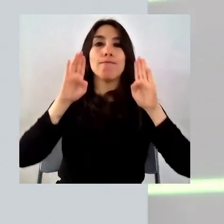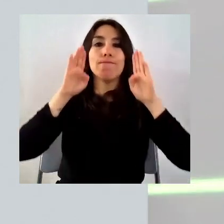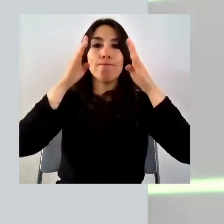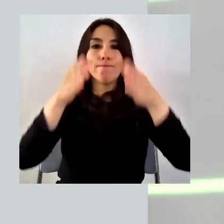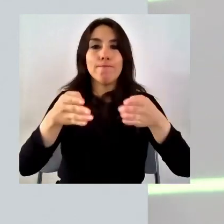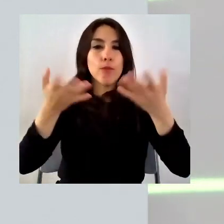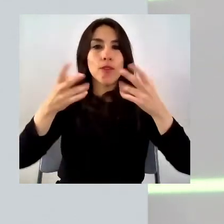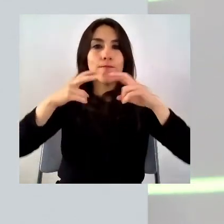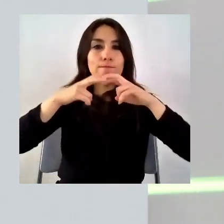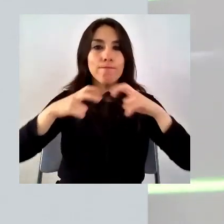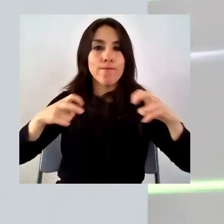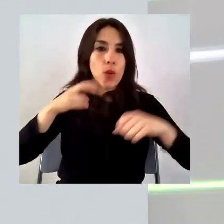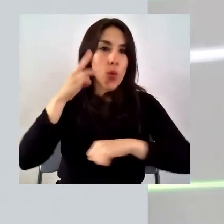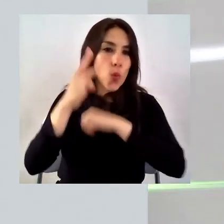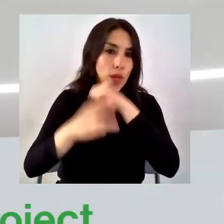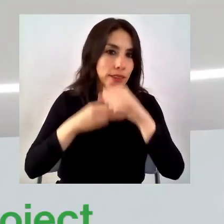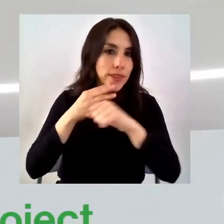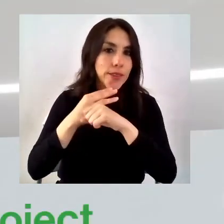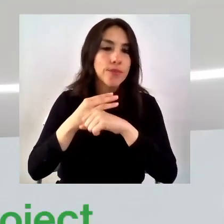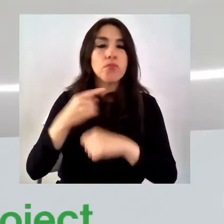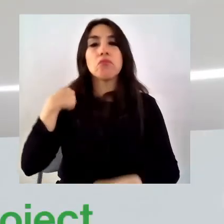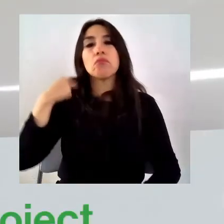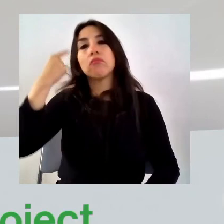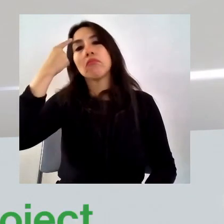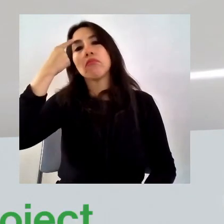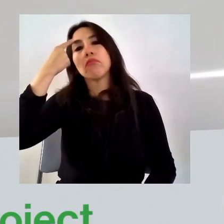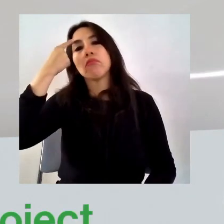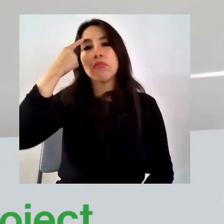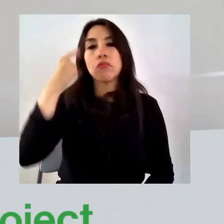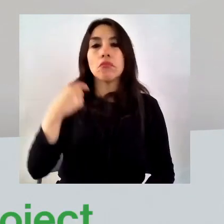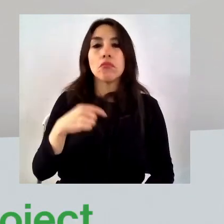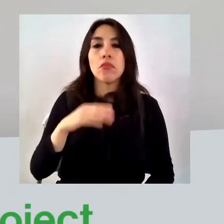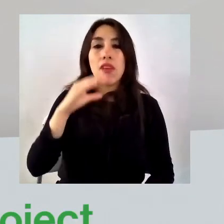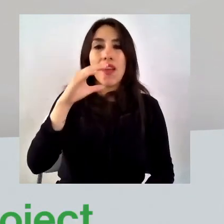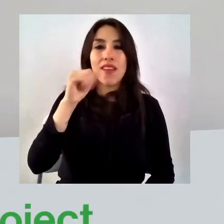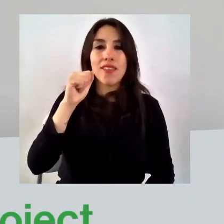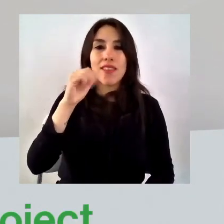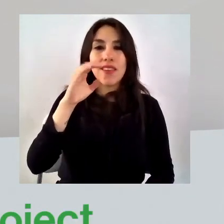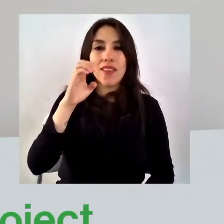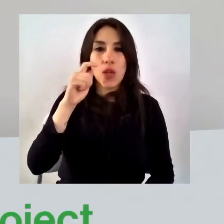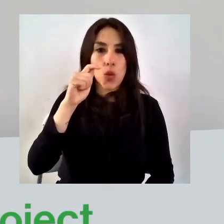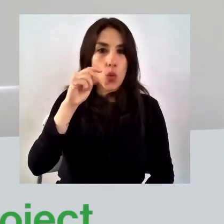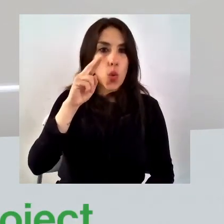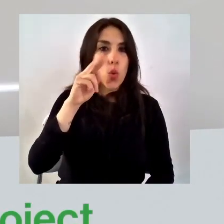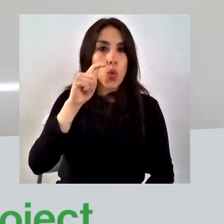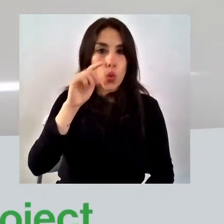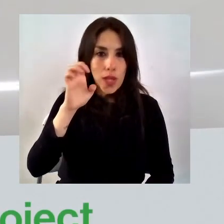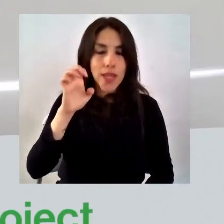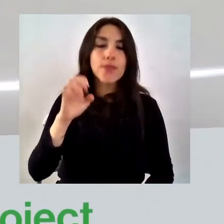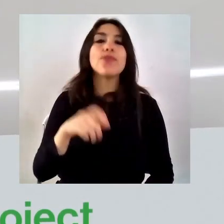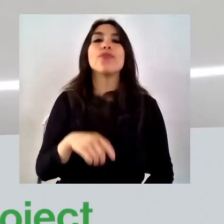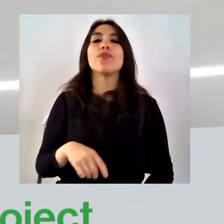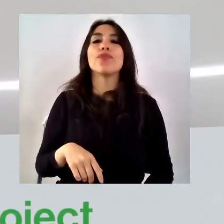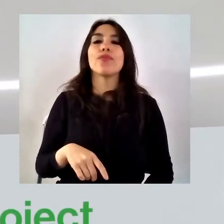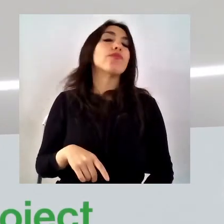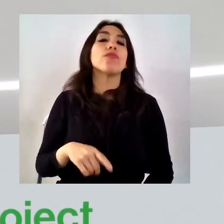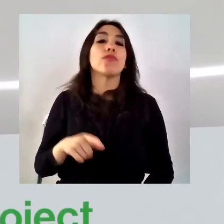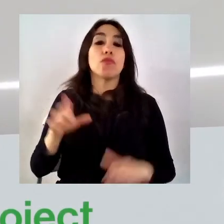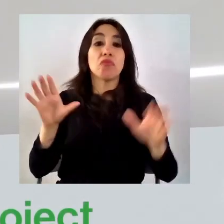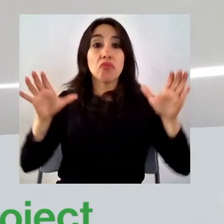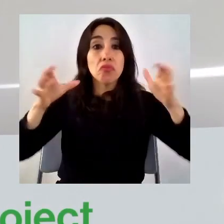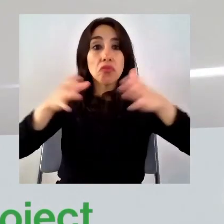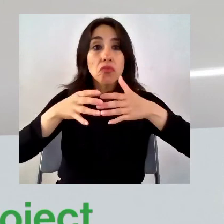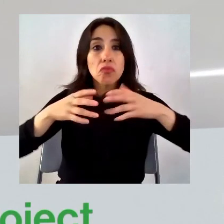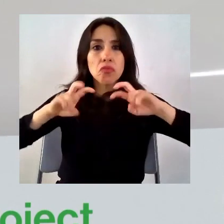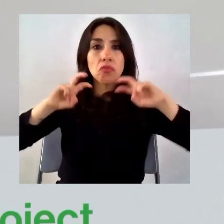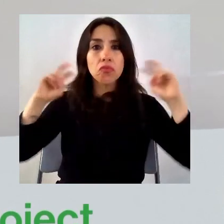leadership development at Accenture Research. She's a board member of the American Association of